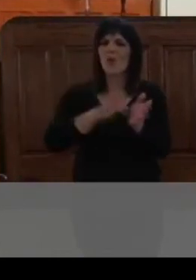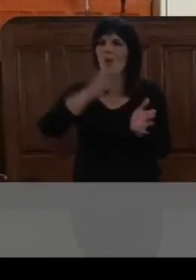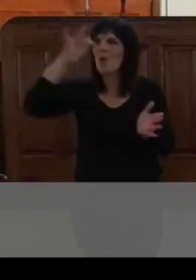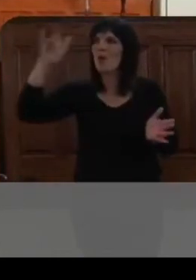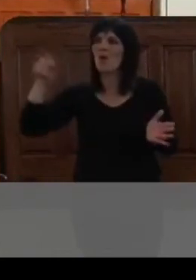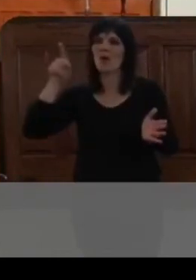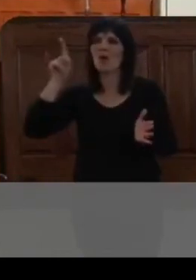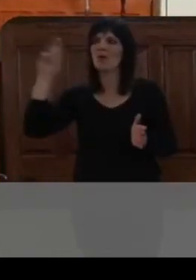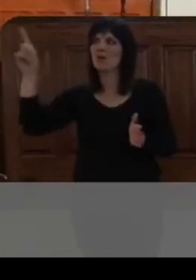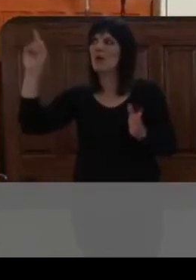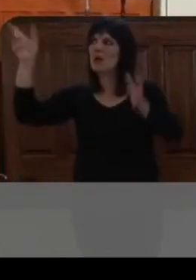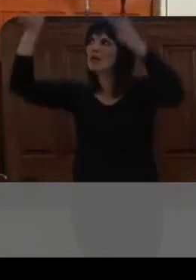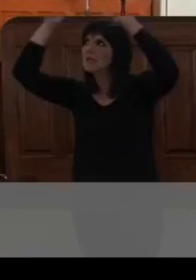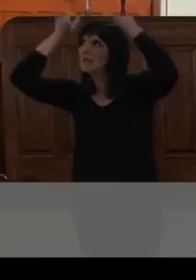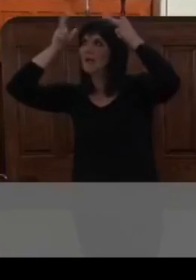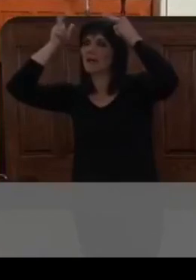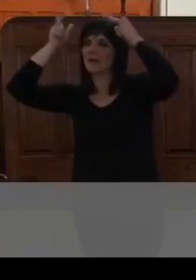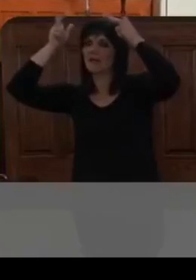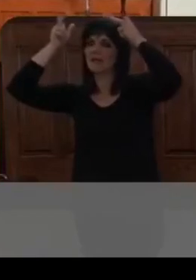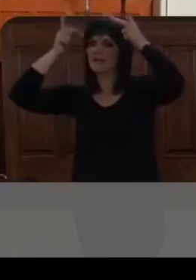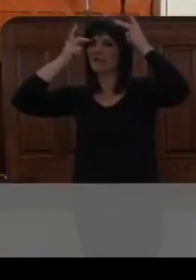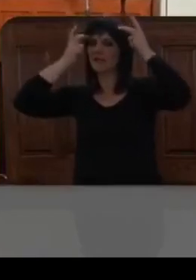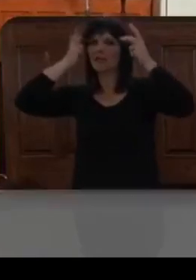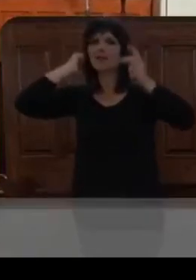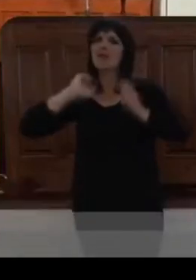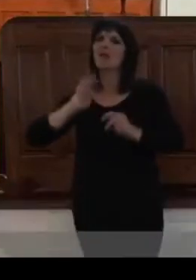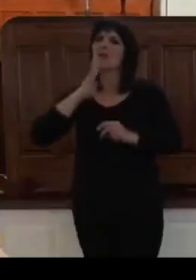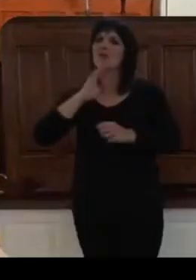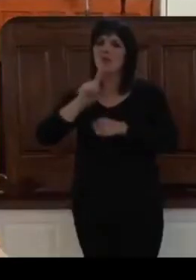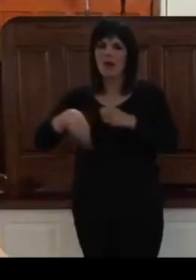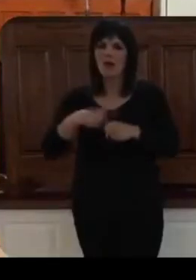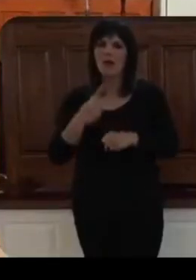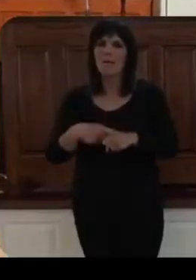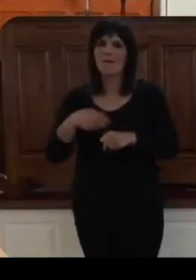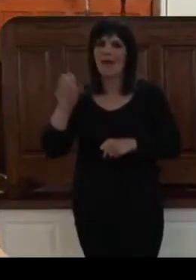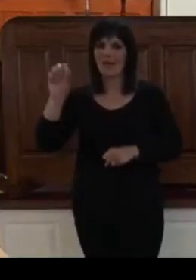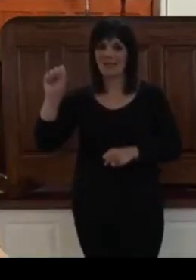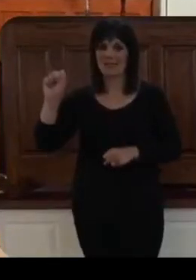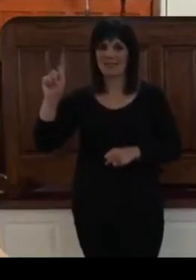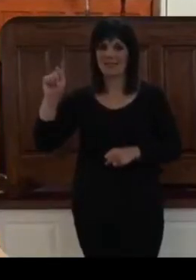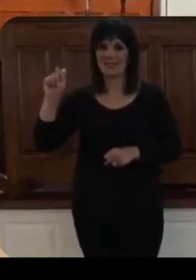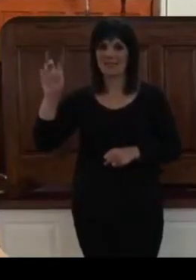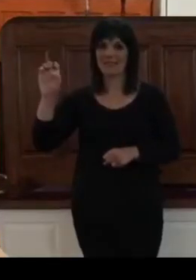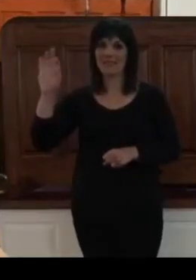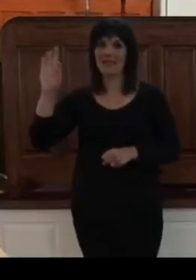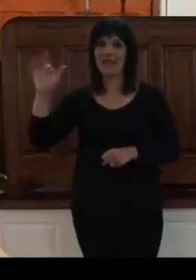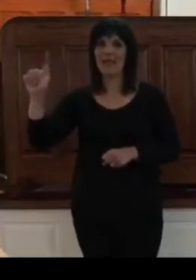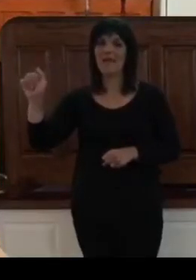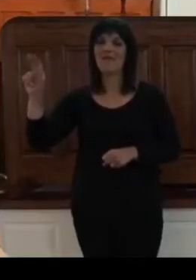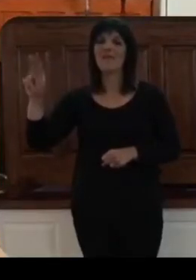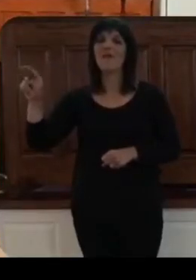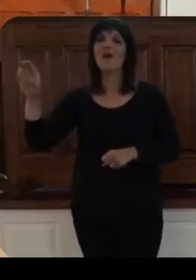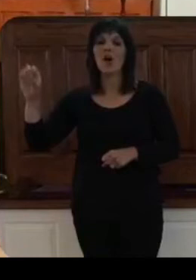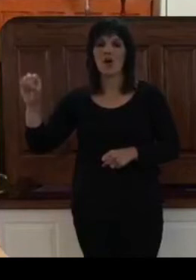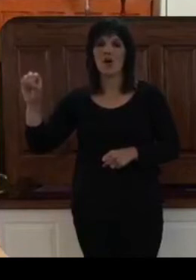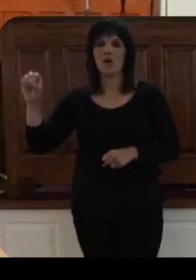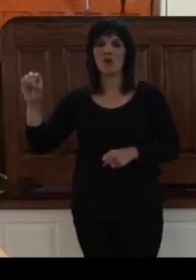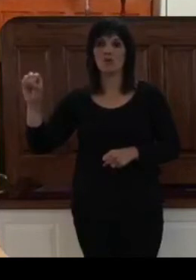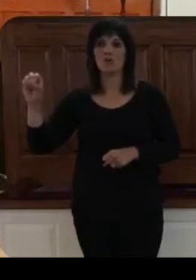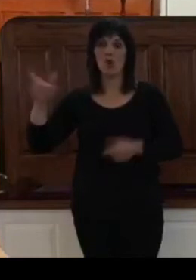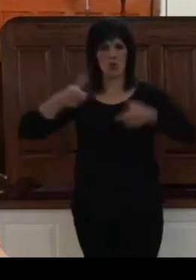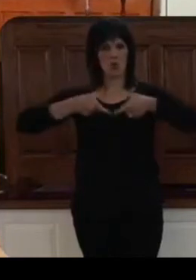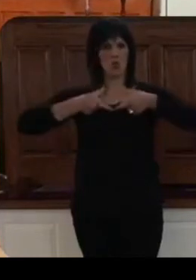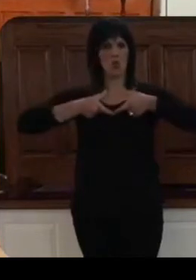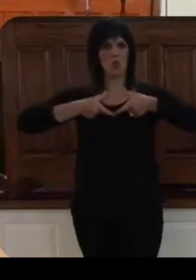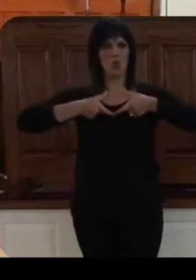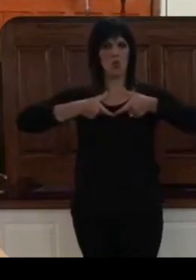talking about a golden diadem. He's talking about Stephanos or Stephanus. That would have been a garland that would have been given